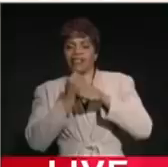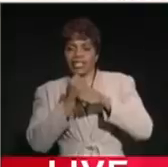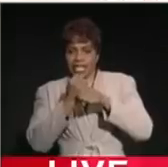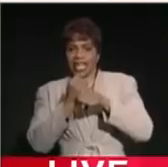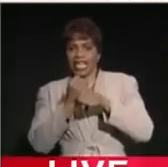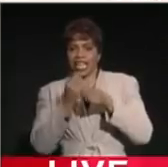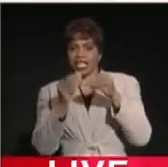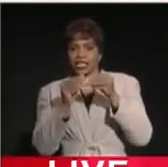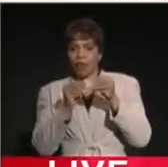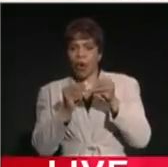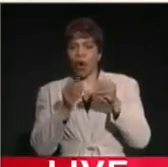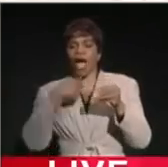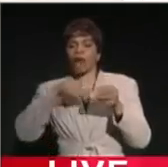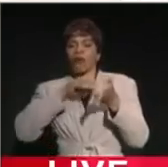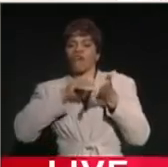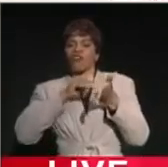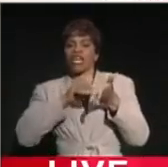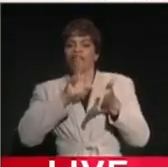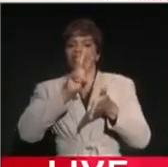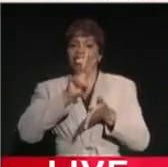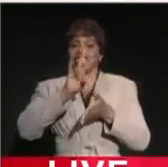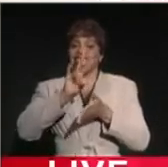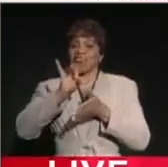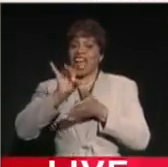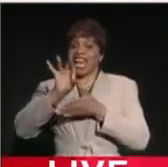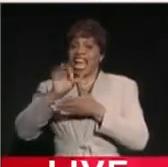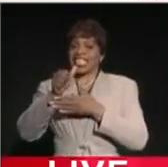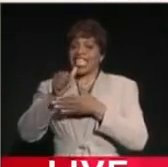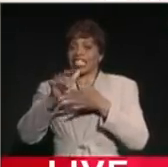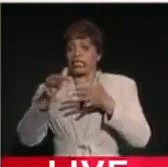forgive years 6, 7, 8, 9, 10, X thousands of dollars